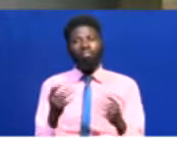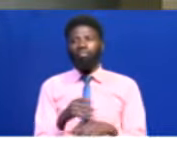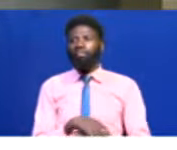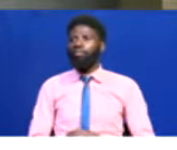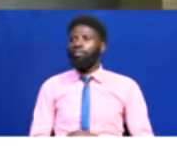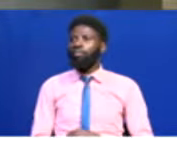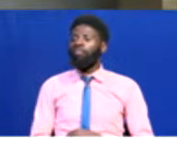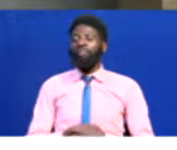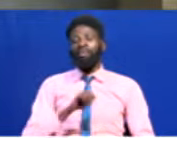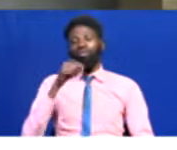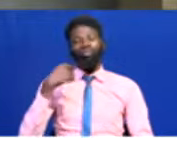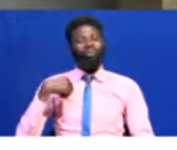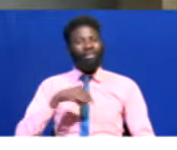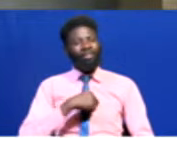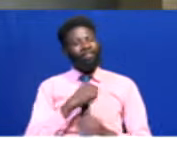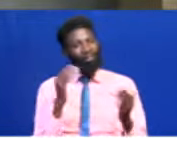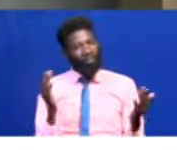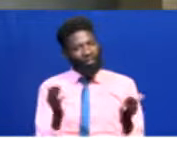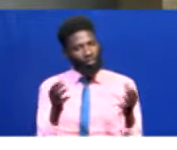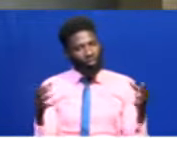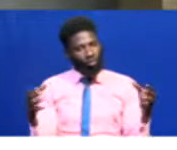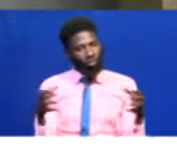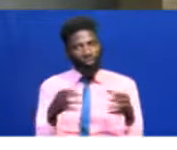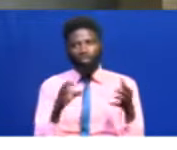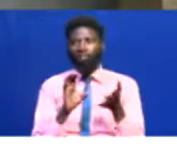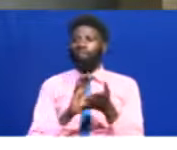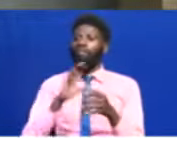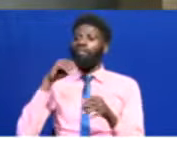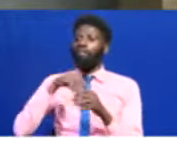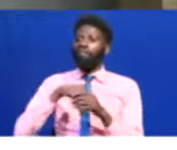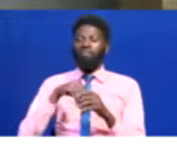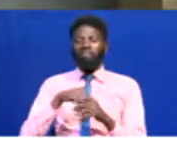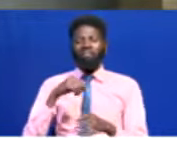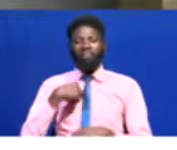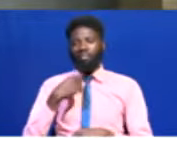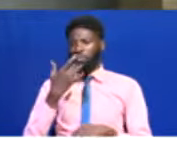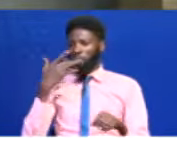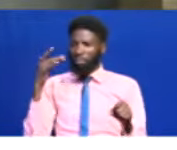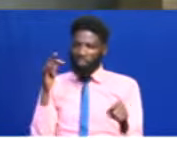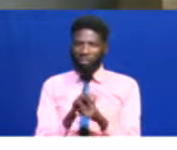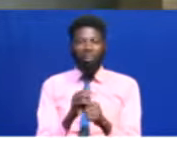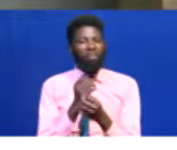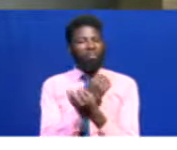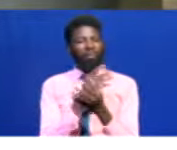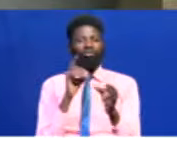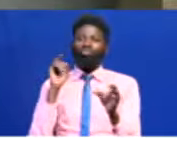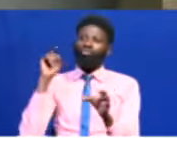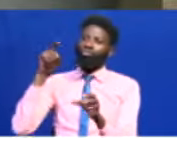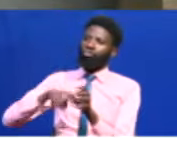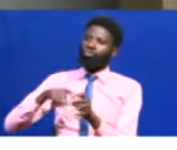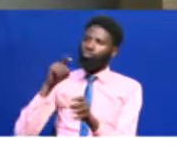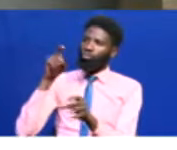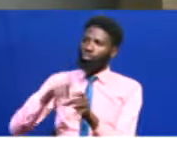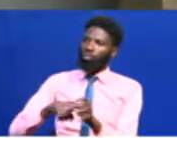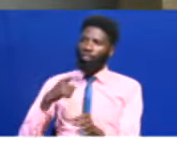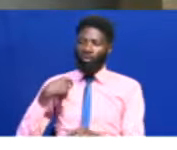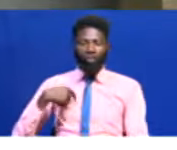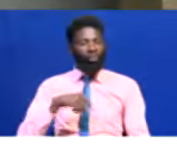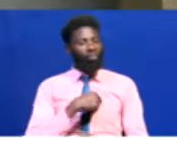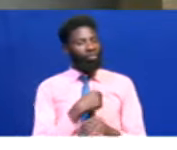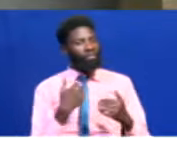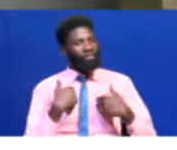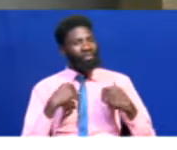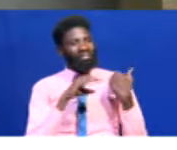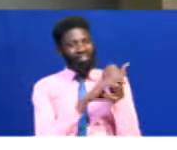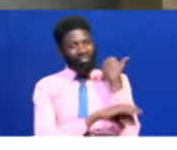are encouraging. We are encouraging investors, and I can assure you most of them have come in. We have countries